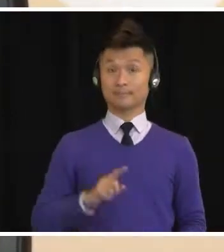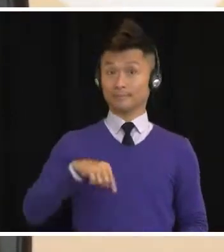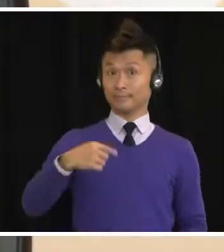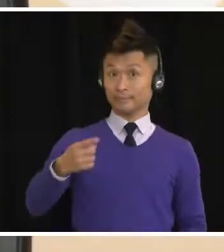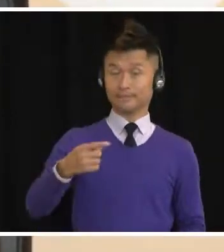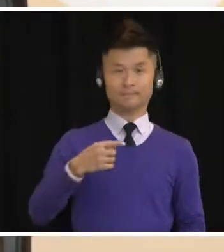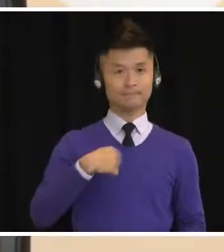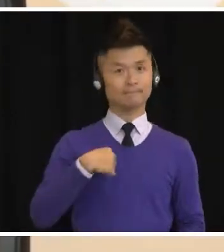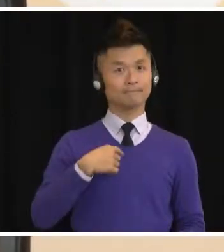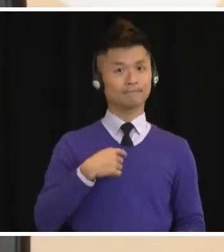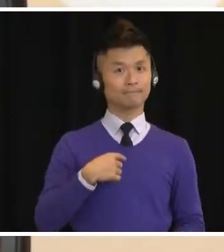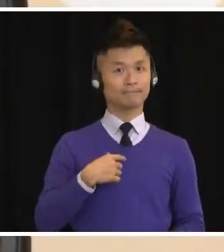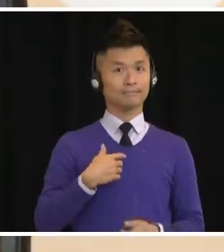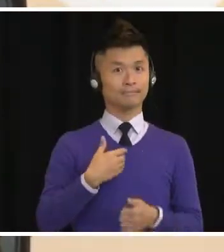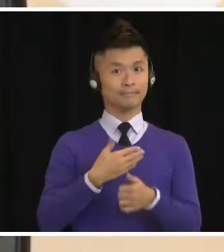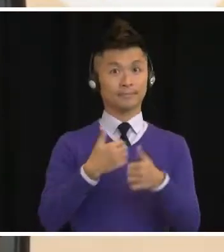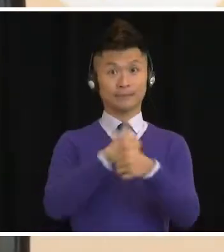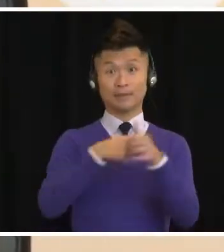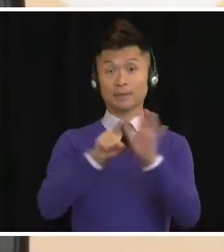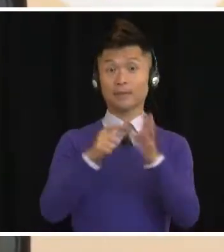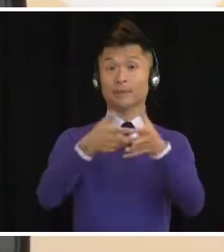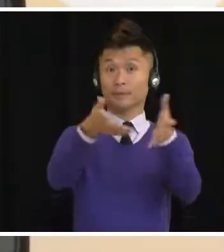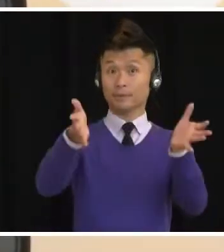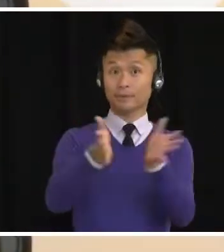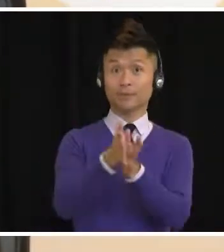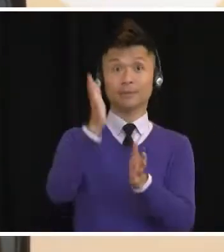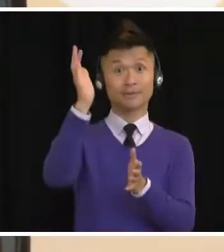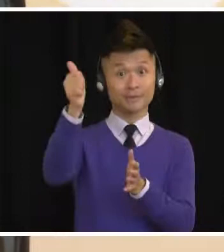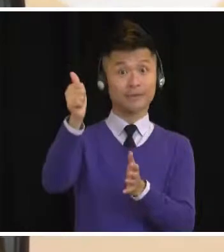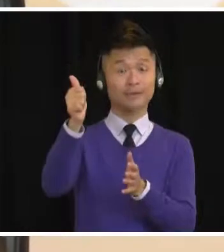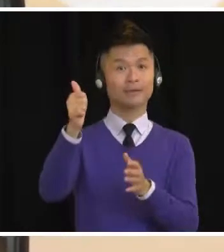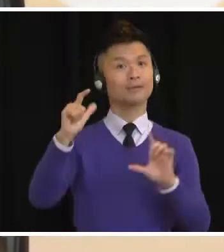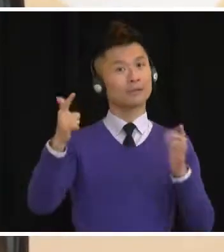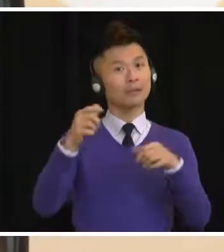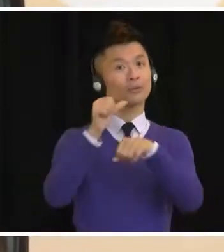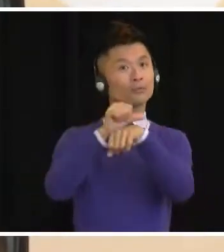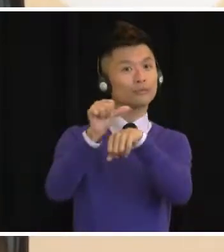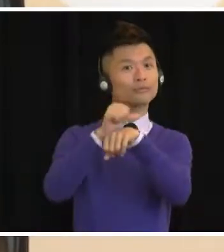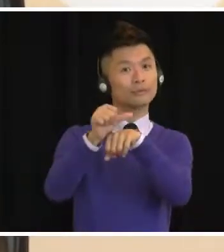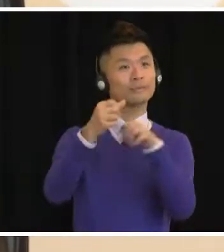of the delegation who is going to answer which question.